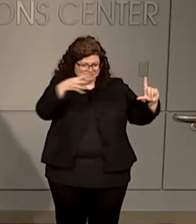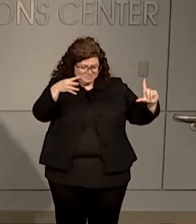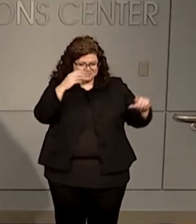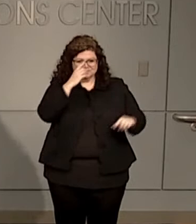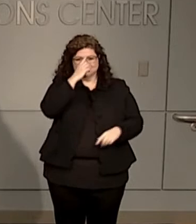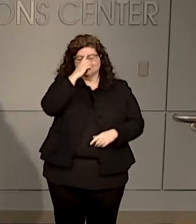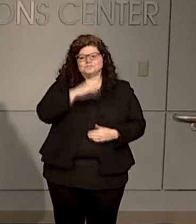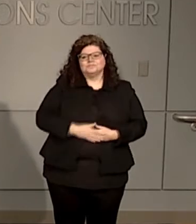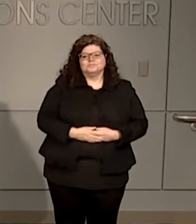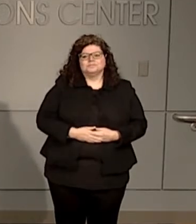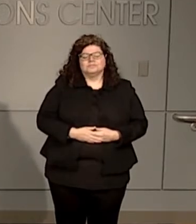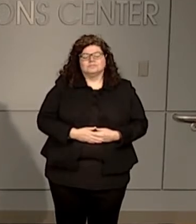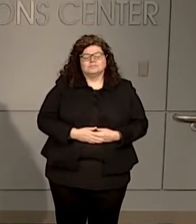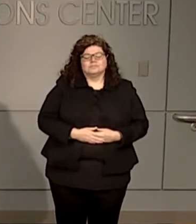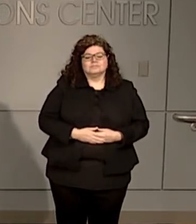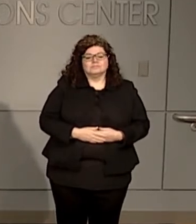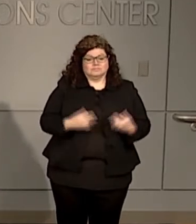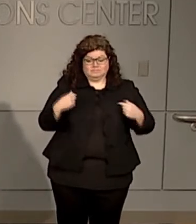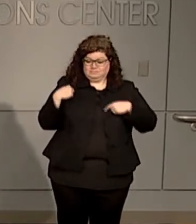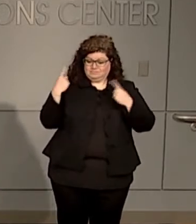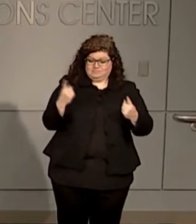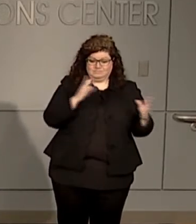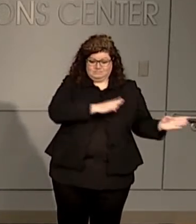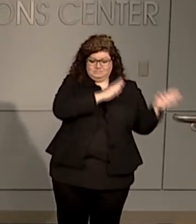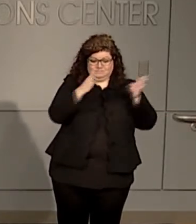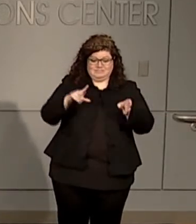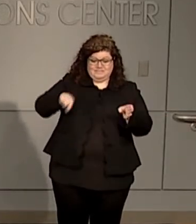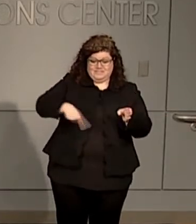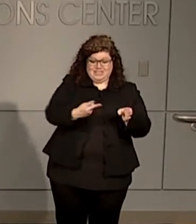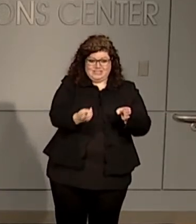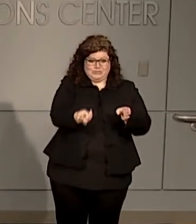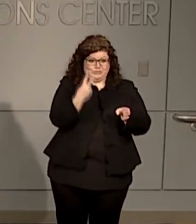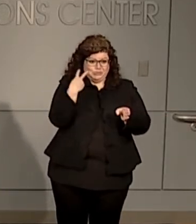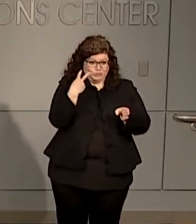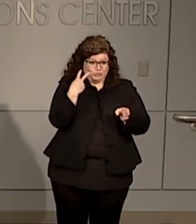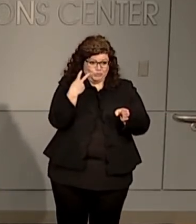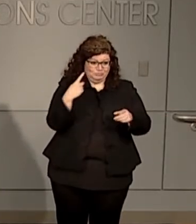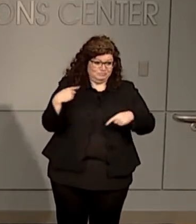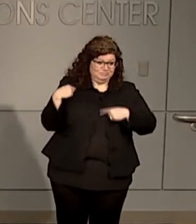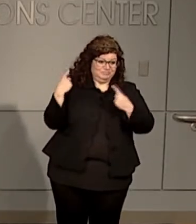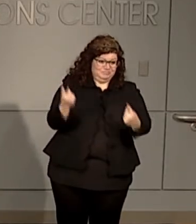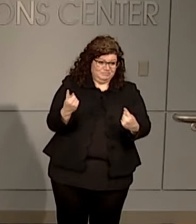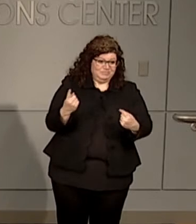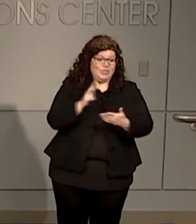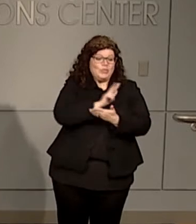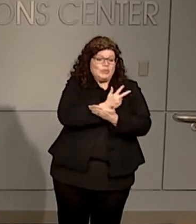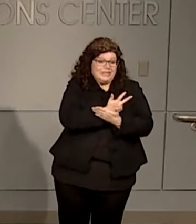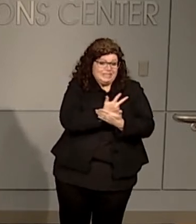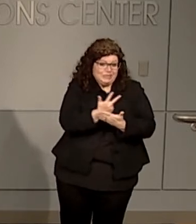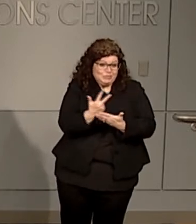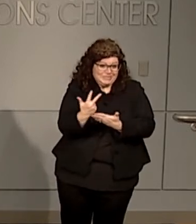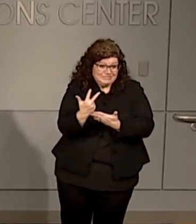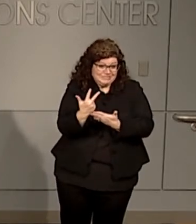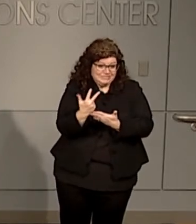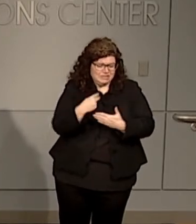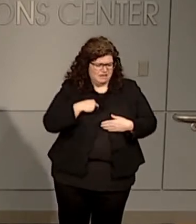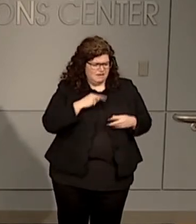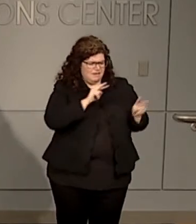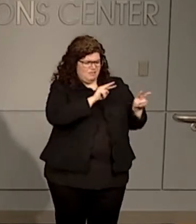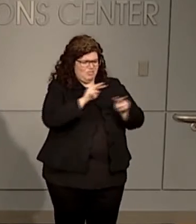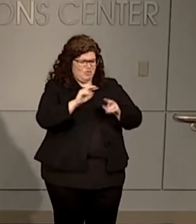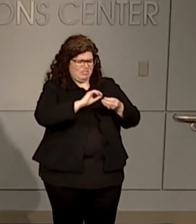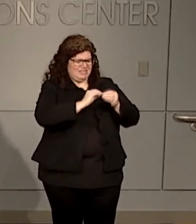2, and as I said earlier in the week, I am concerned about our COVID-19 trends. North Carolina is